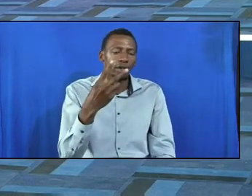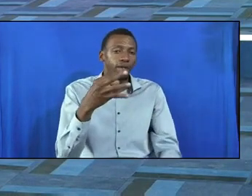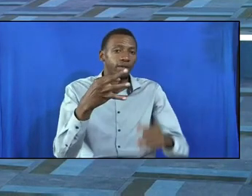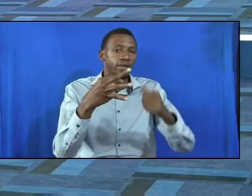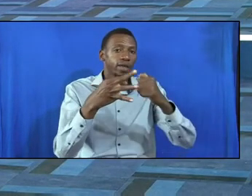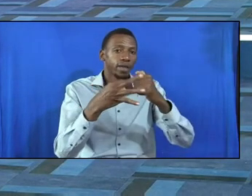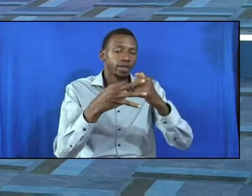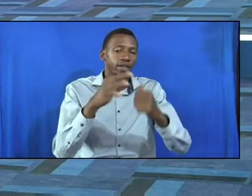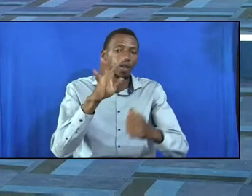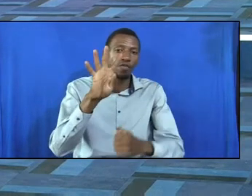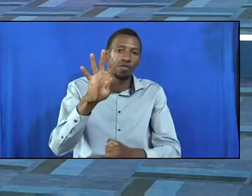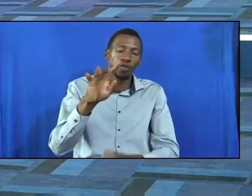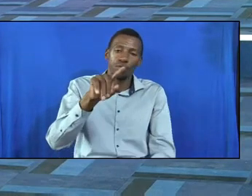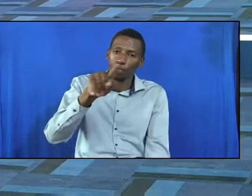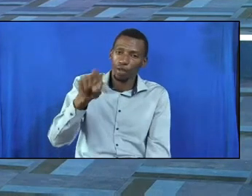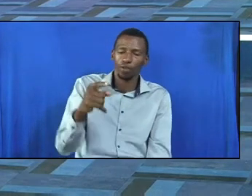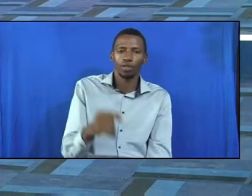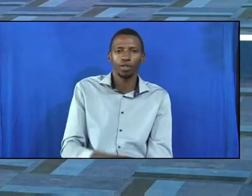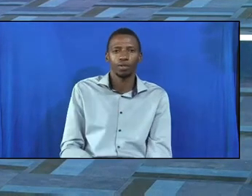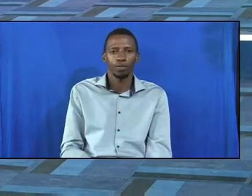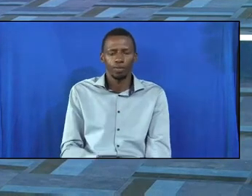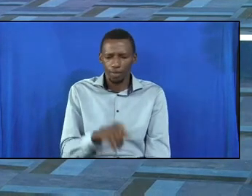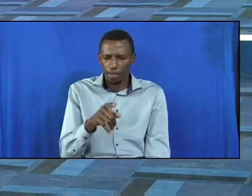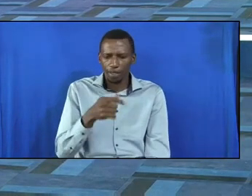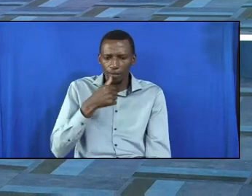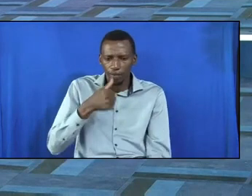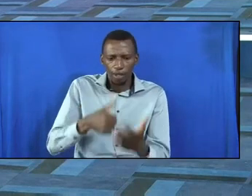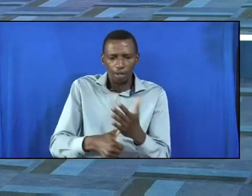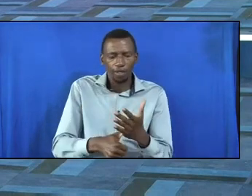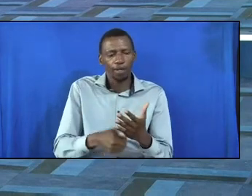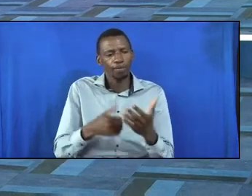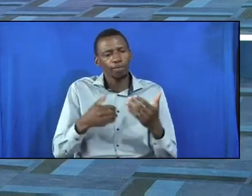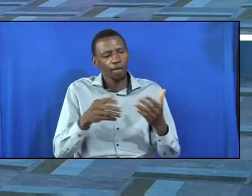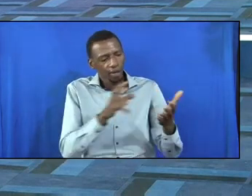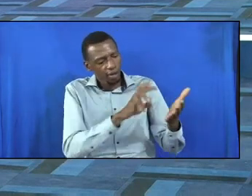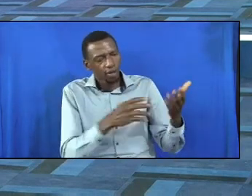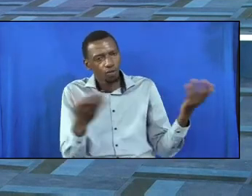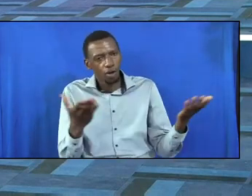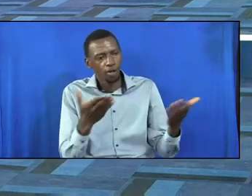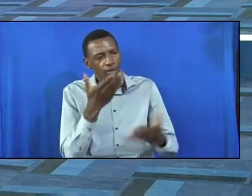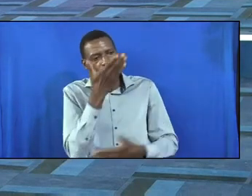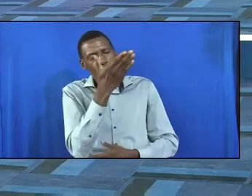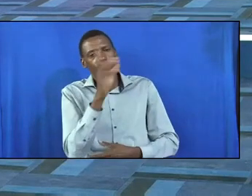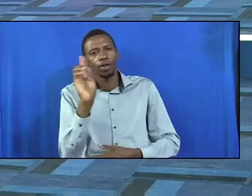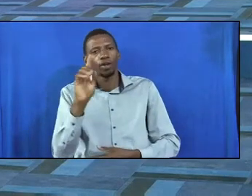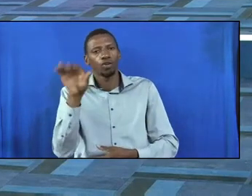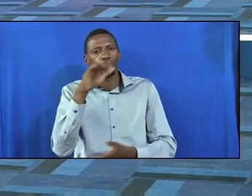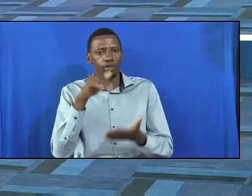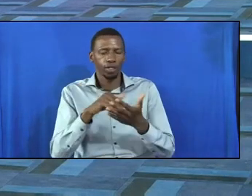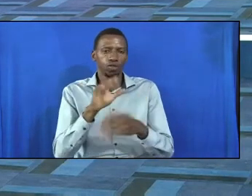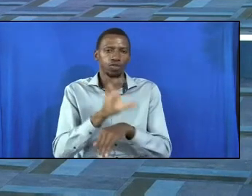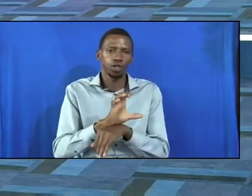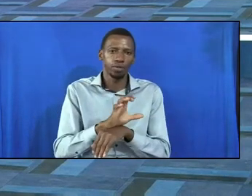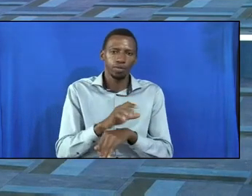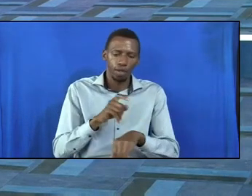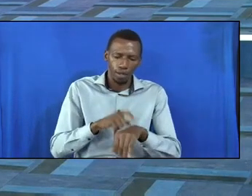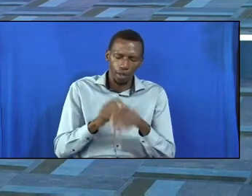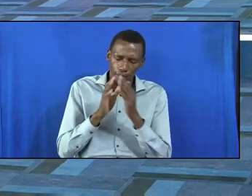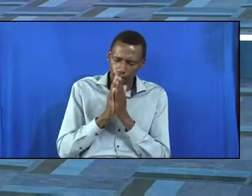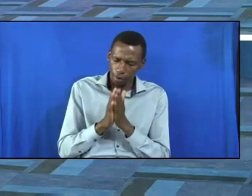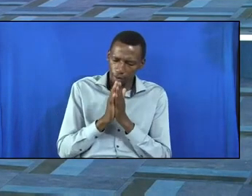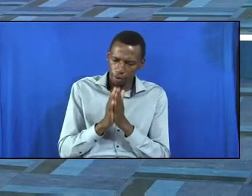284,000. By the way, I read that letter in Maxwell Church. Then after praying and